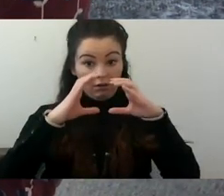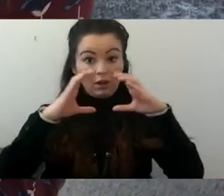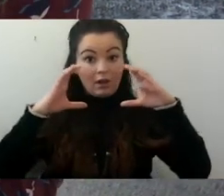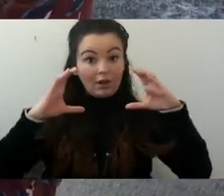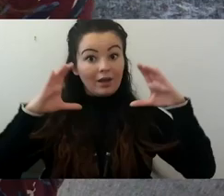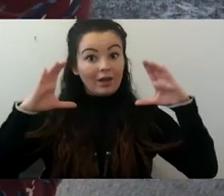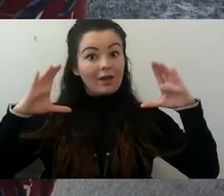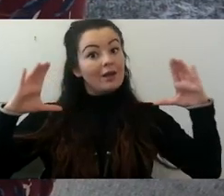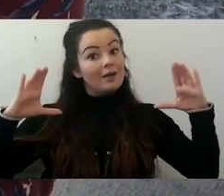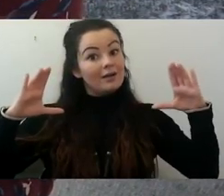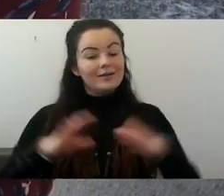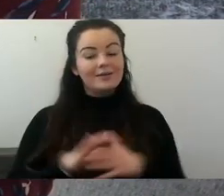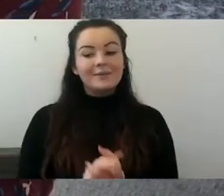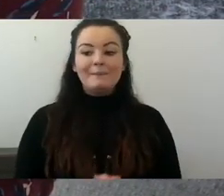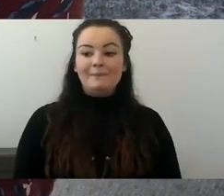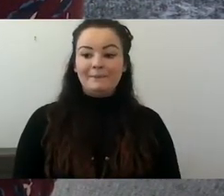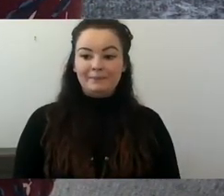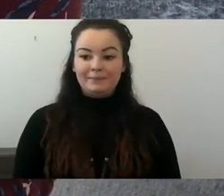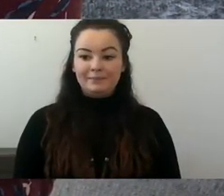outwards.